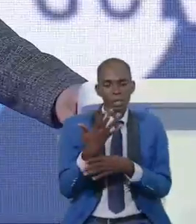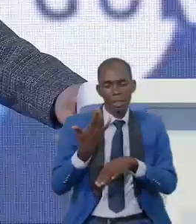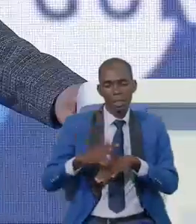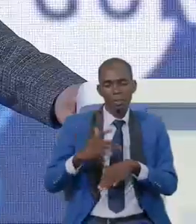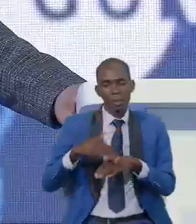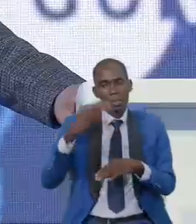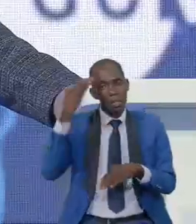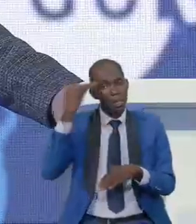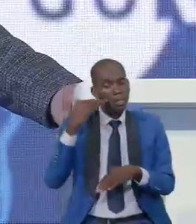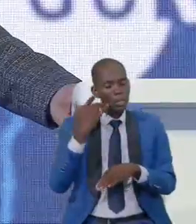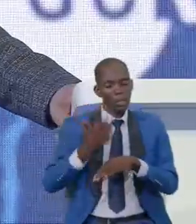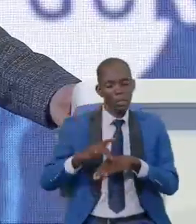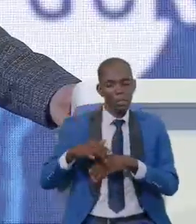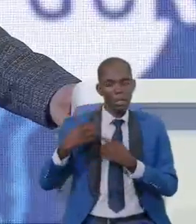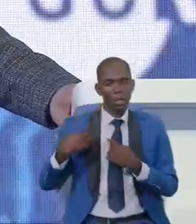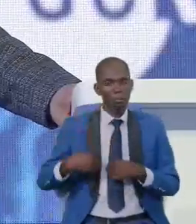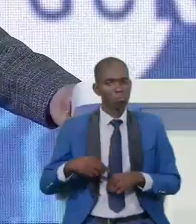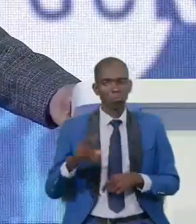empty-hearted.